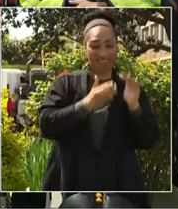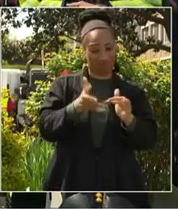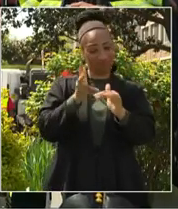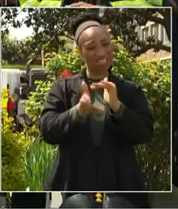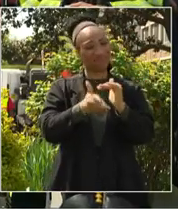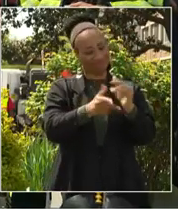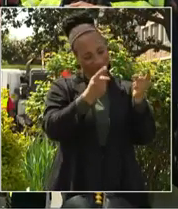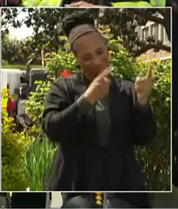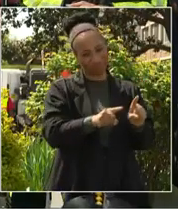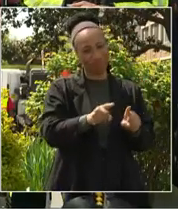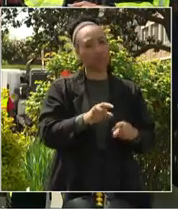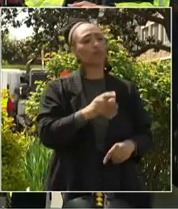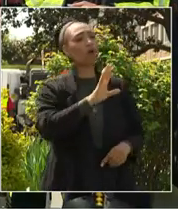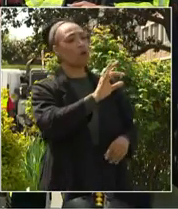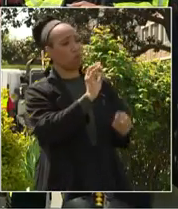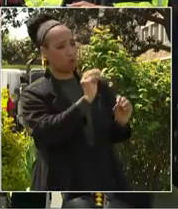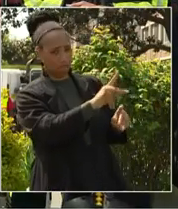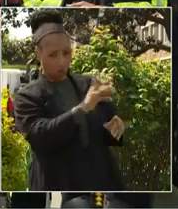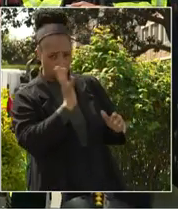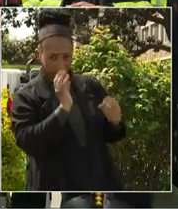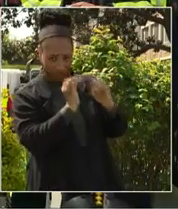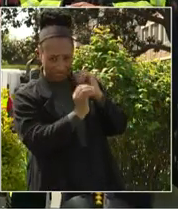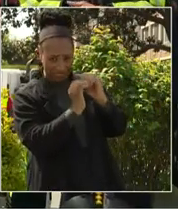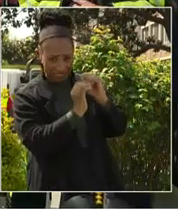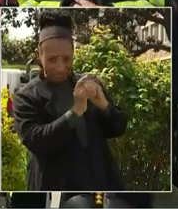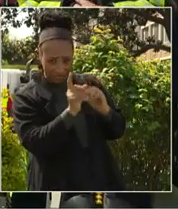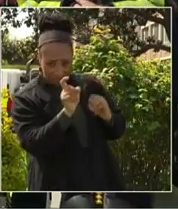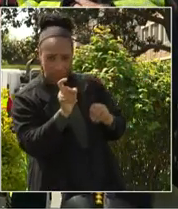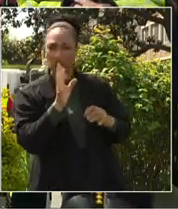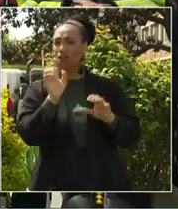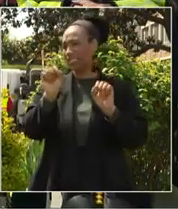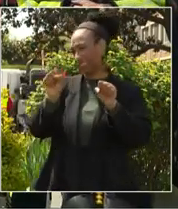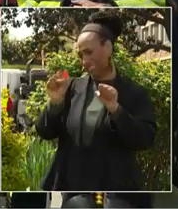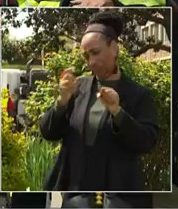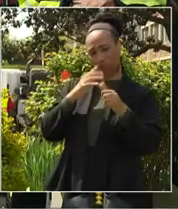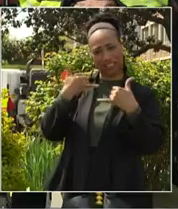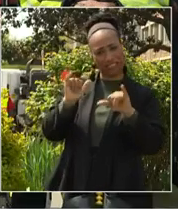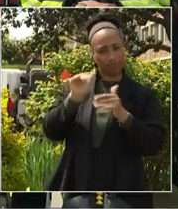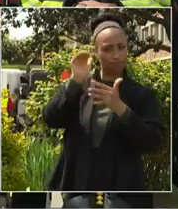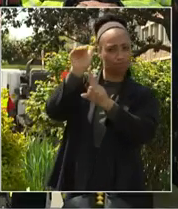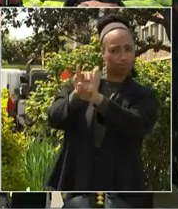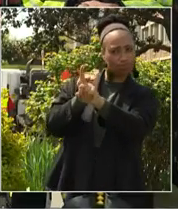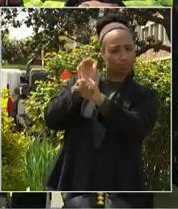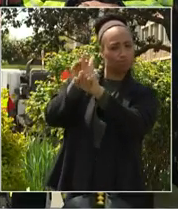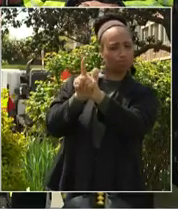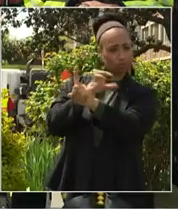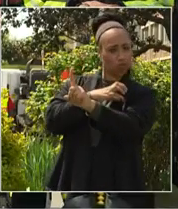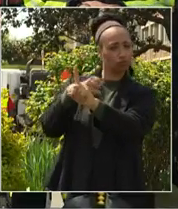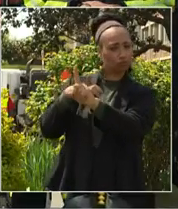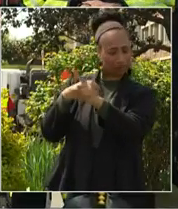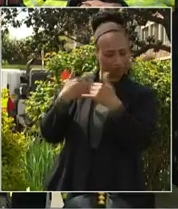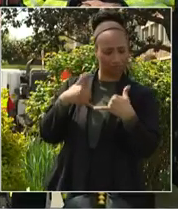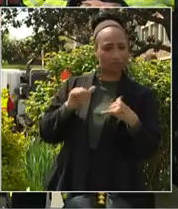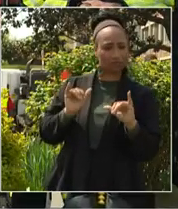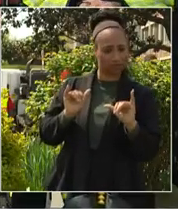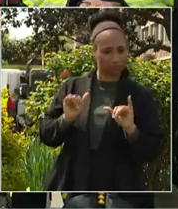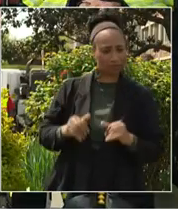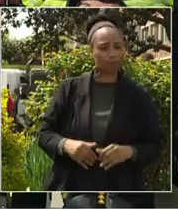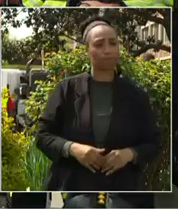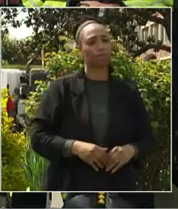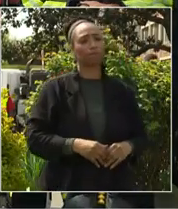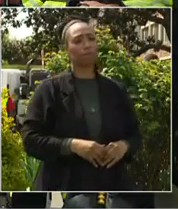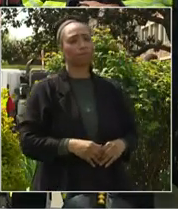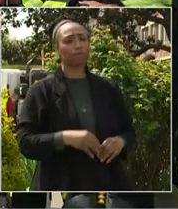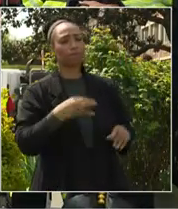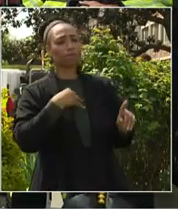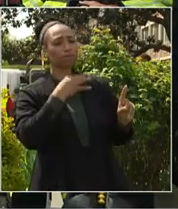you will? We will continue to work with the Congress. Yes, Mark. Mayor Bowser, you're surrounded by a lot of D.C. government employees